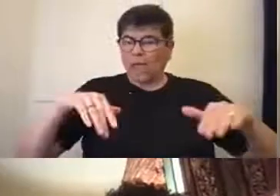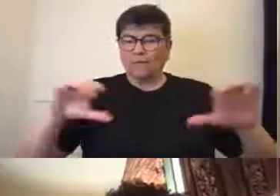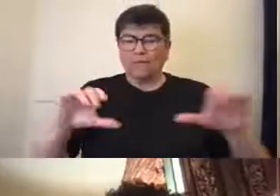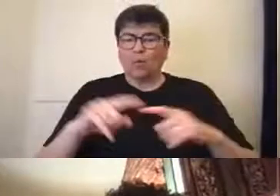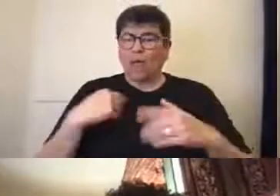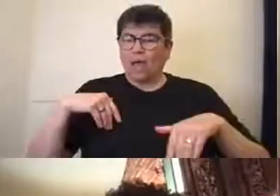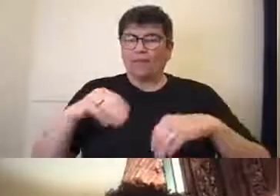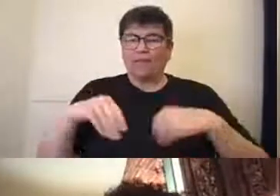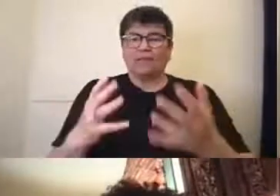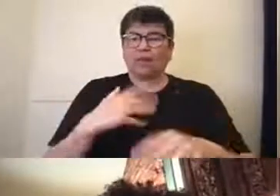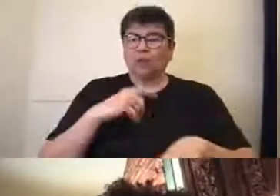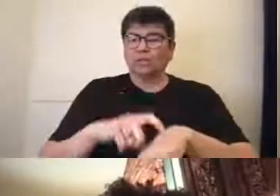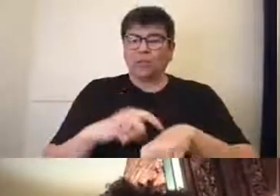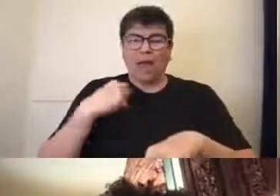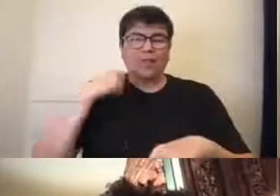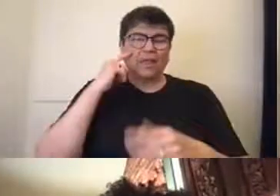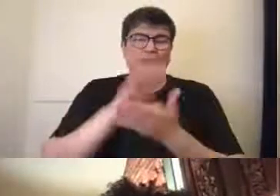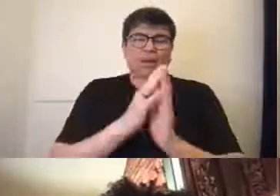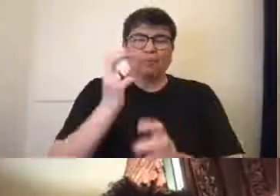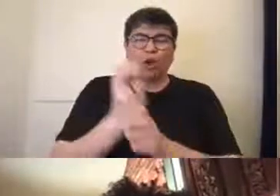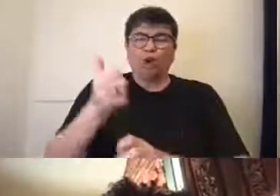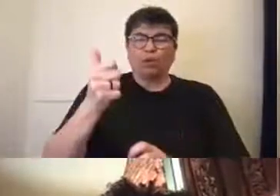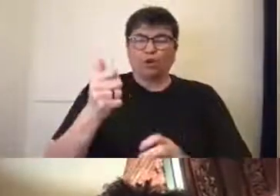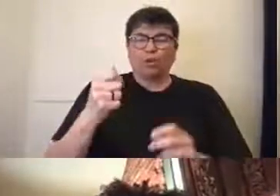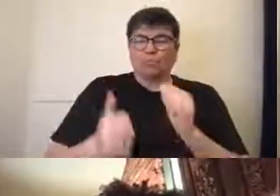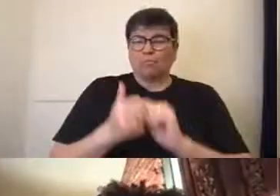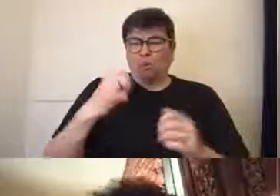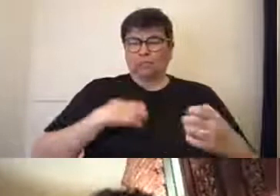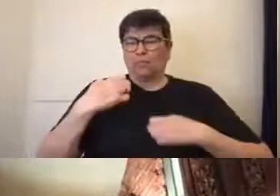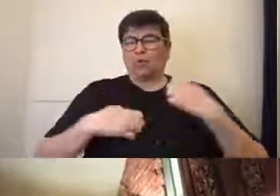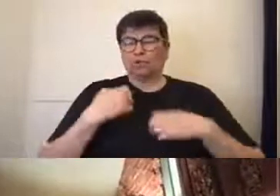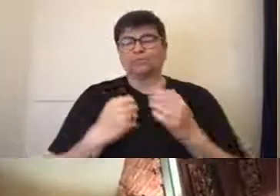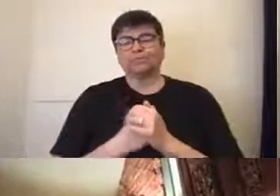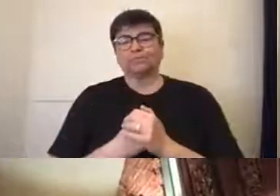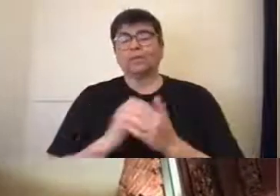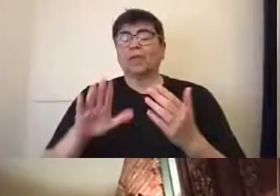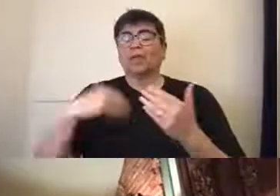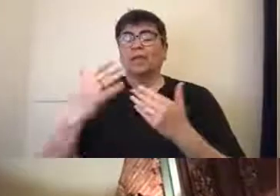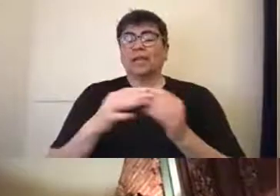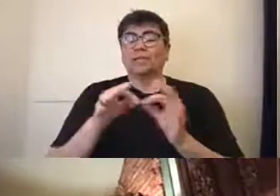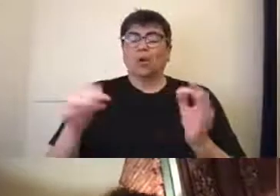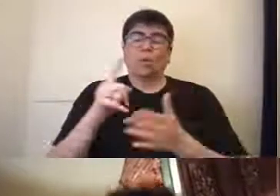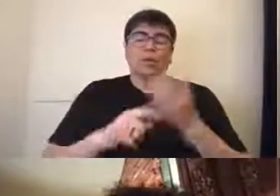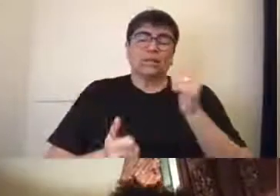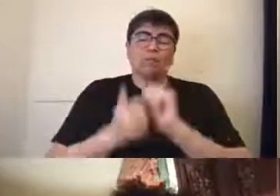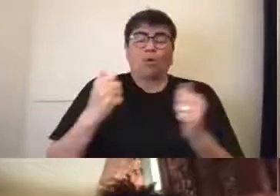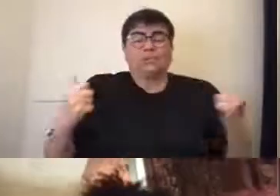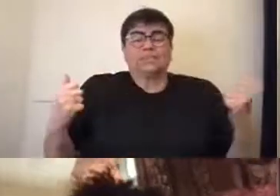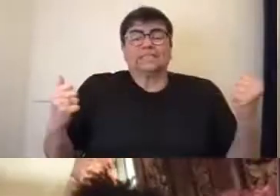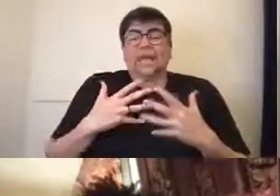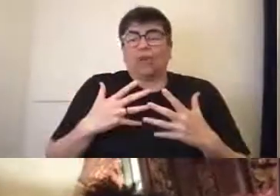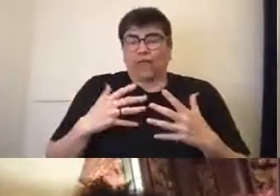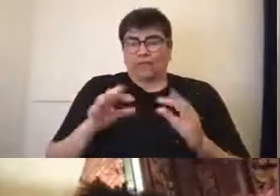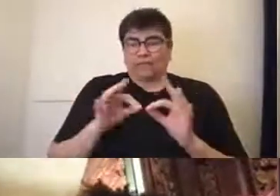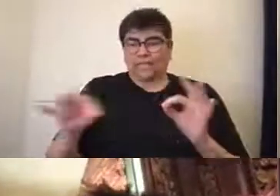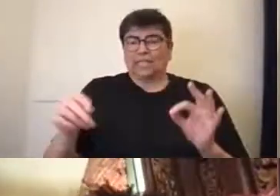to. I think it gets a little harder right here emotionally though. So the next sentence is, what is the most terrifying sentence that